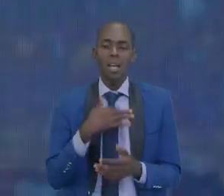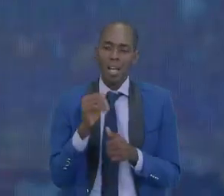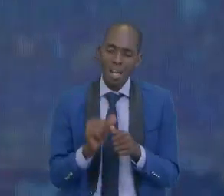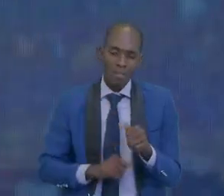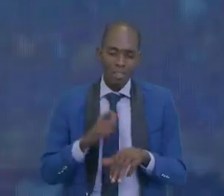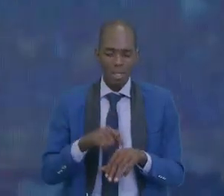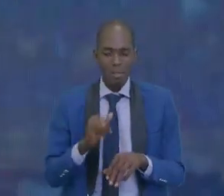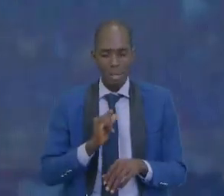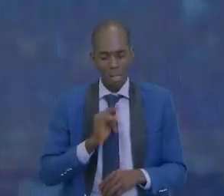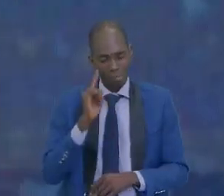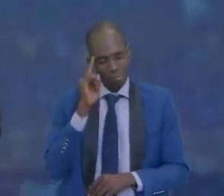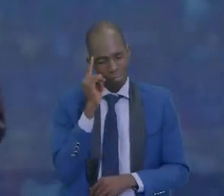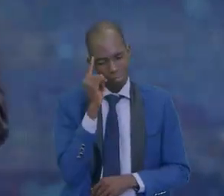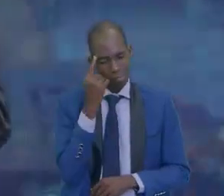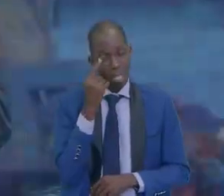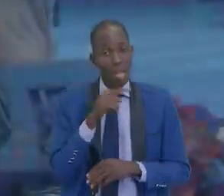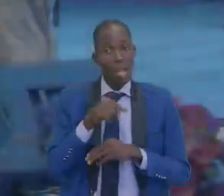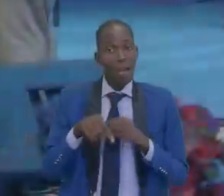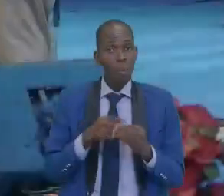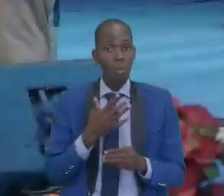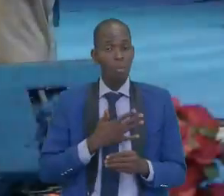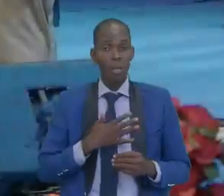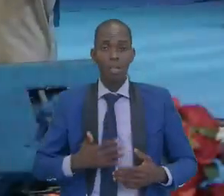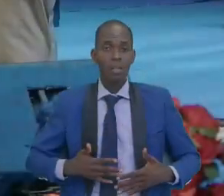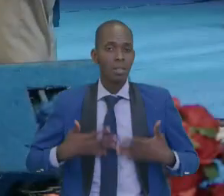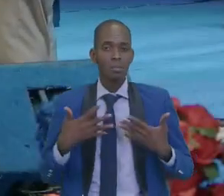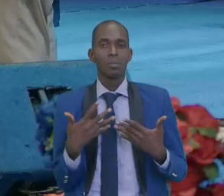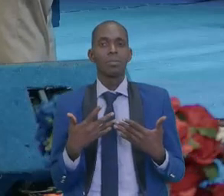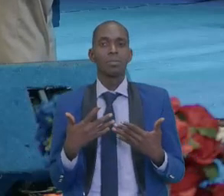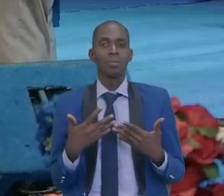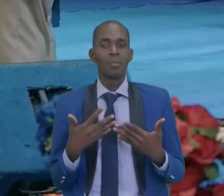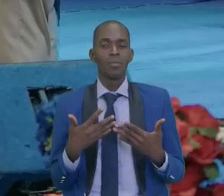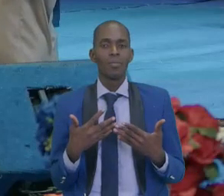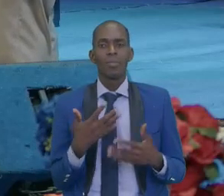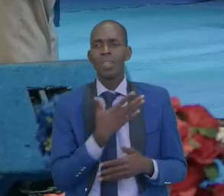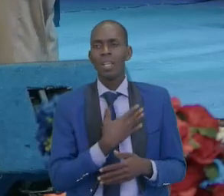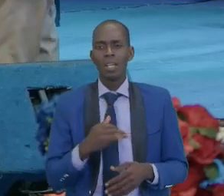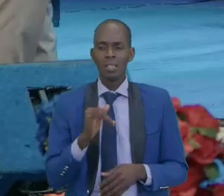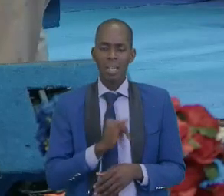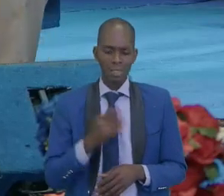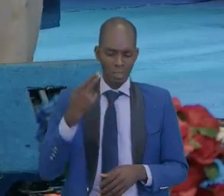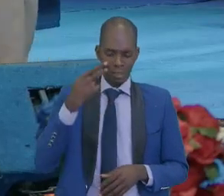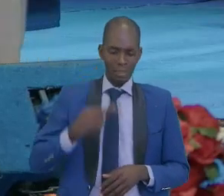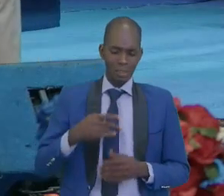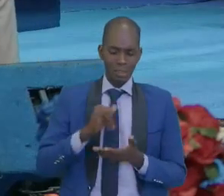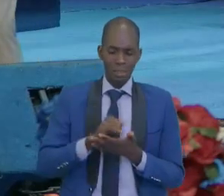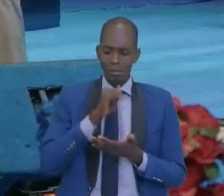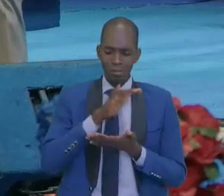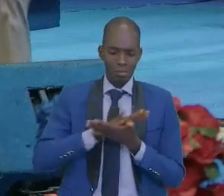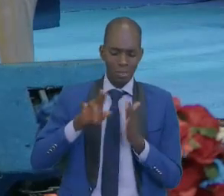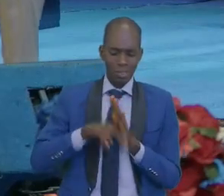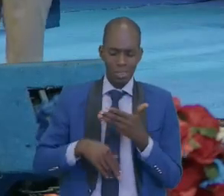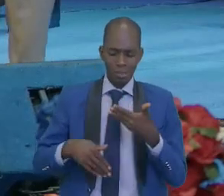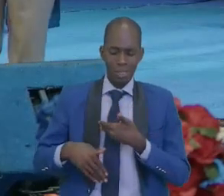think about my life and I see that uncleanness, I